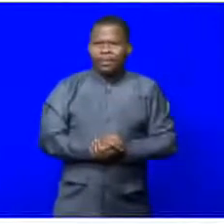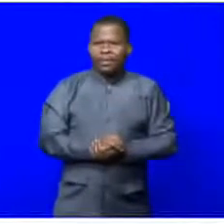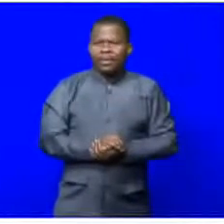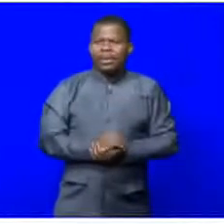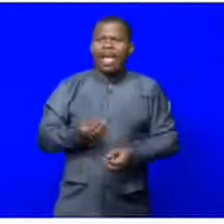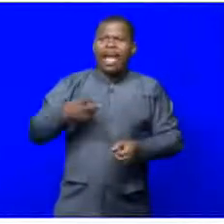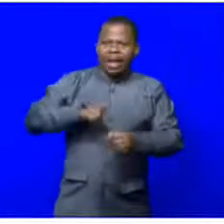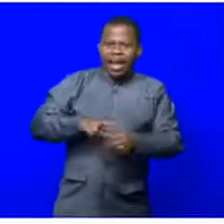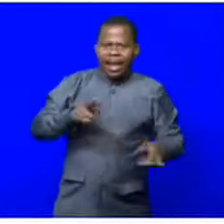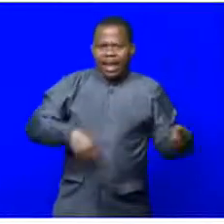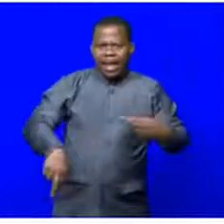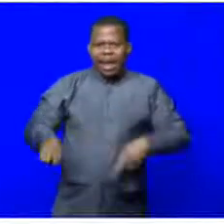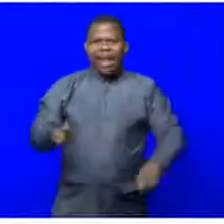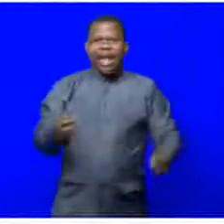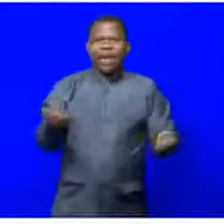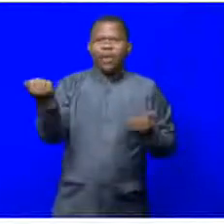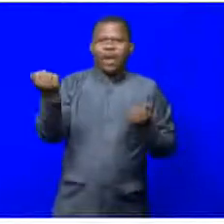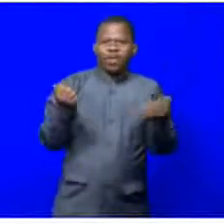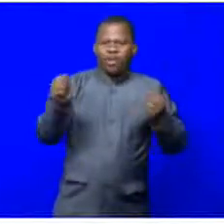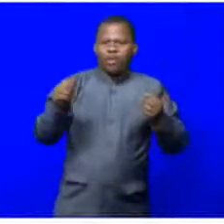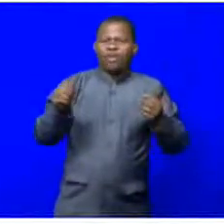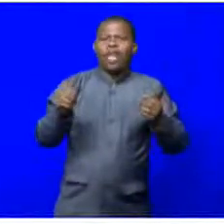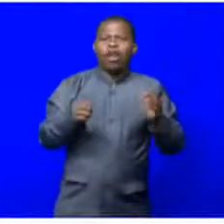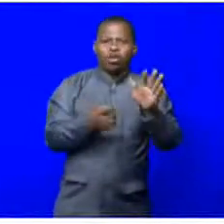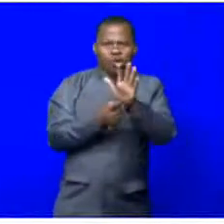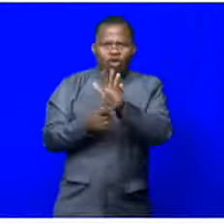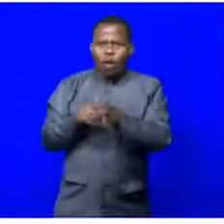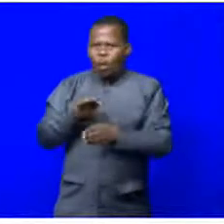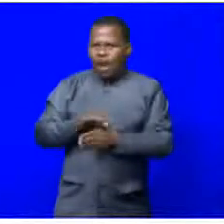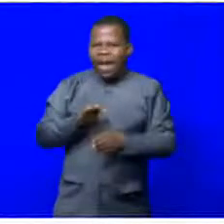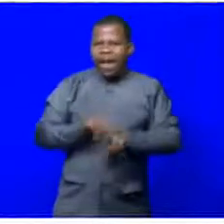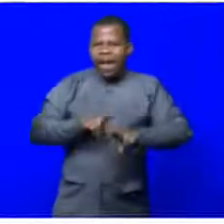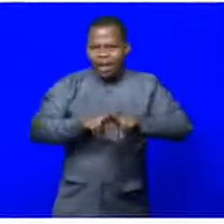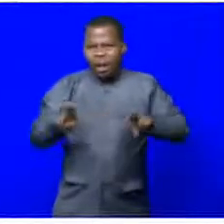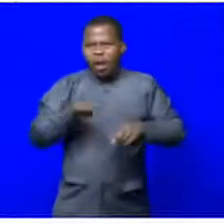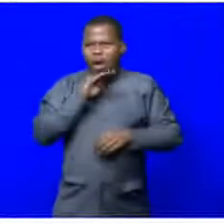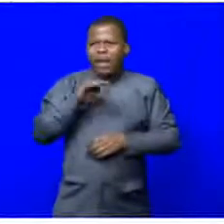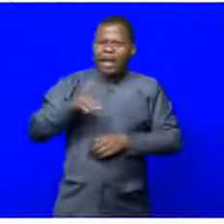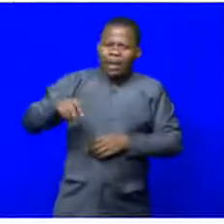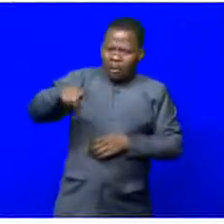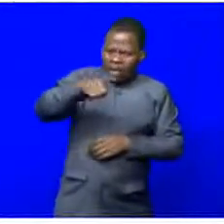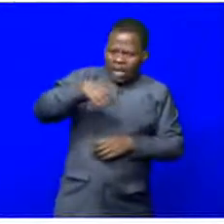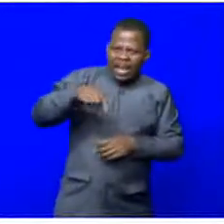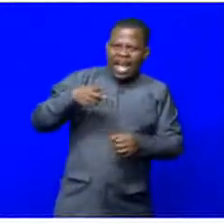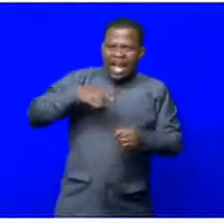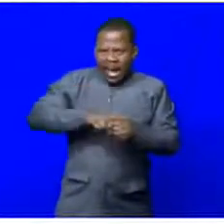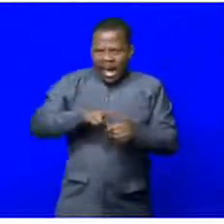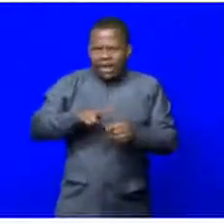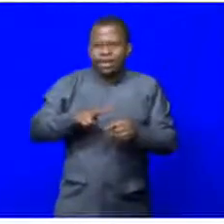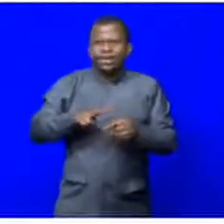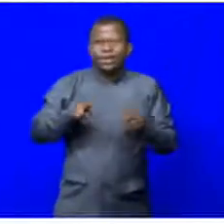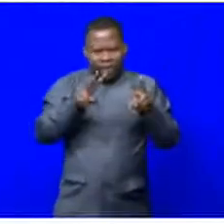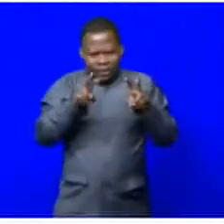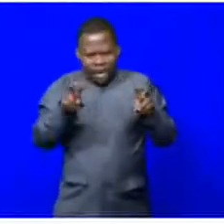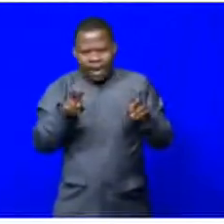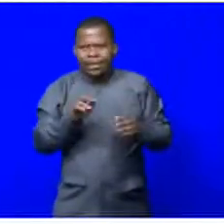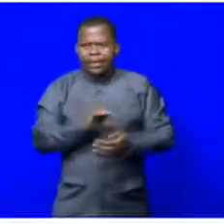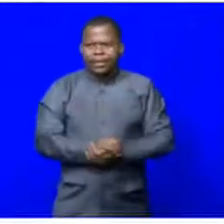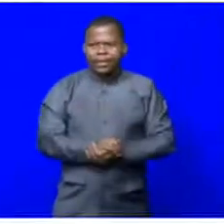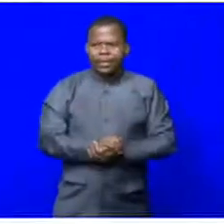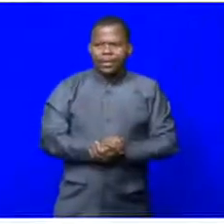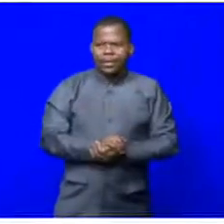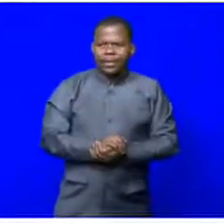confusing. A few bits where I had to come back and redo the route. Very tough, cool,